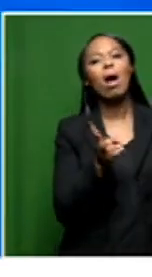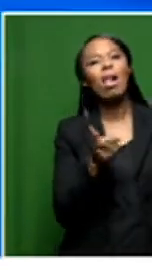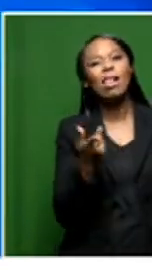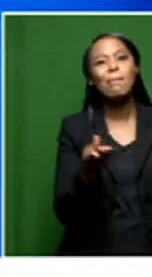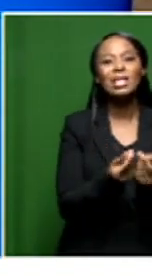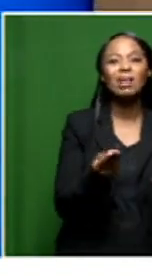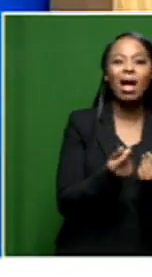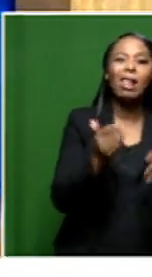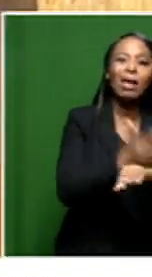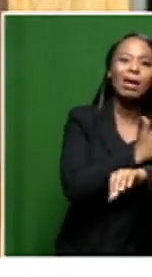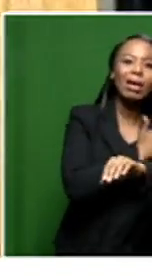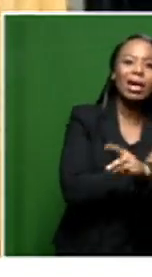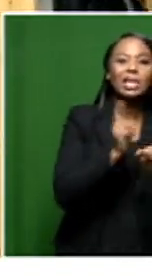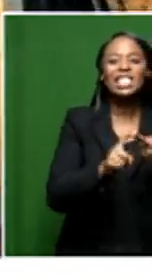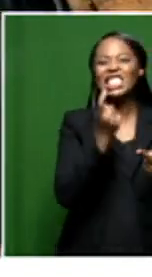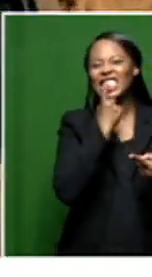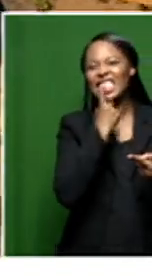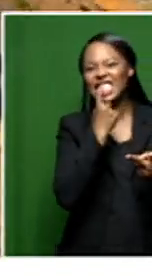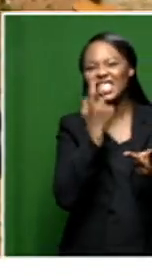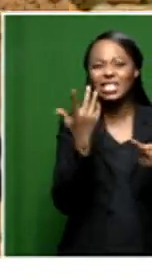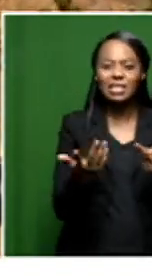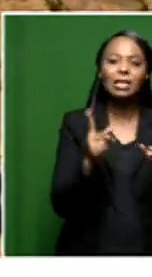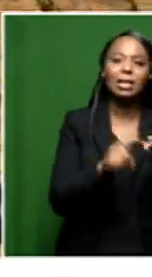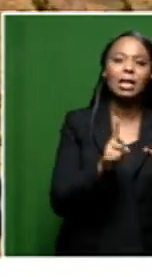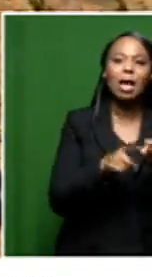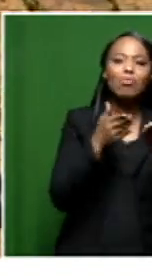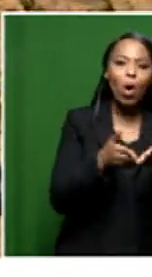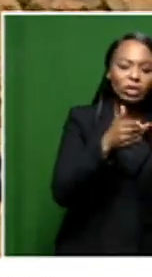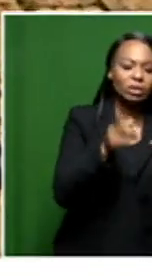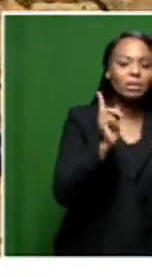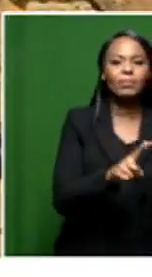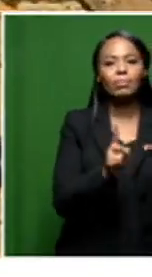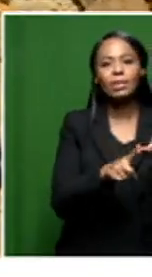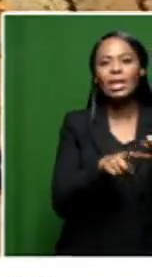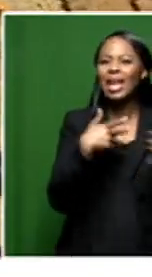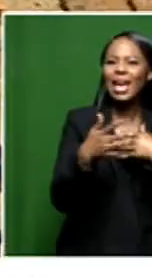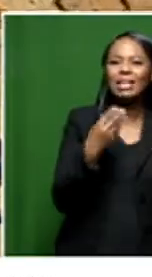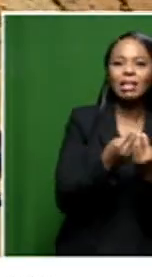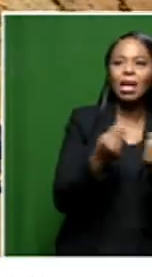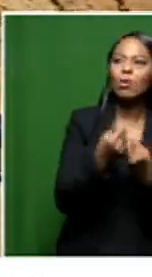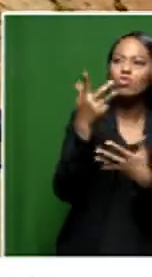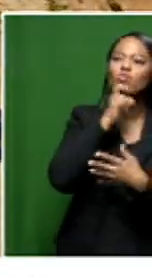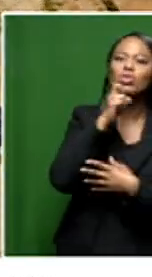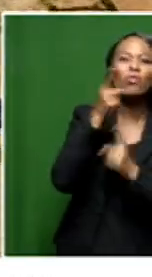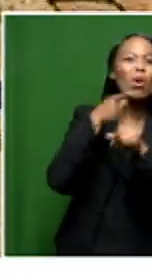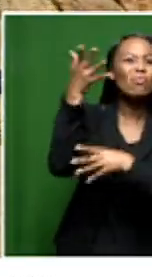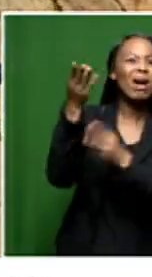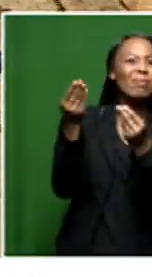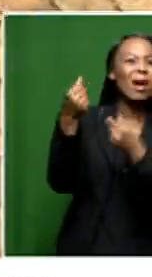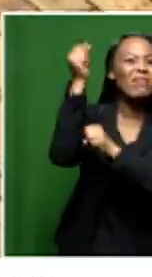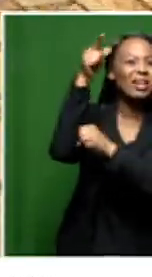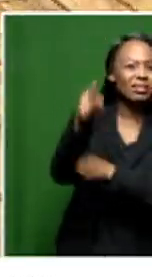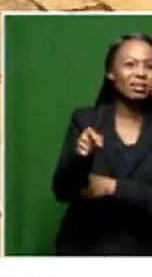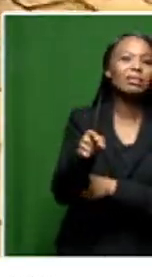as well as steel, and it can actually be as built as well as repaired in any basic woodworking factory. And as you can see, the design is actually